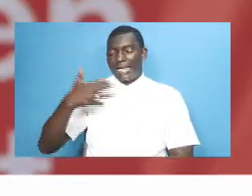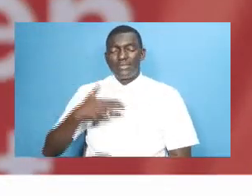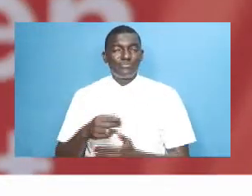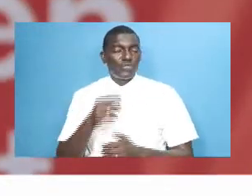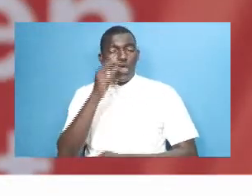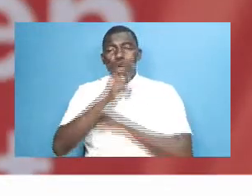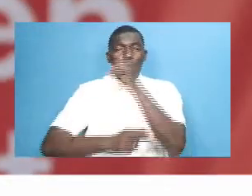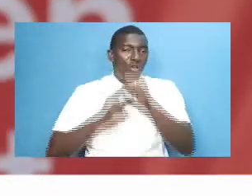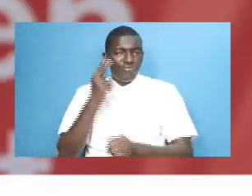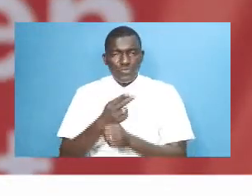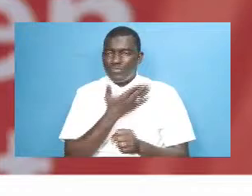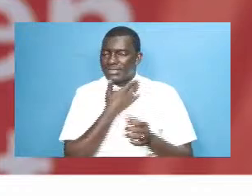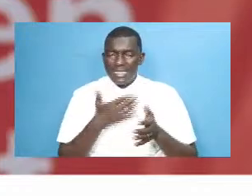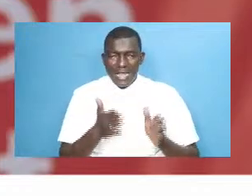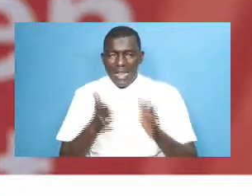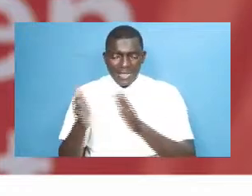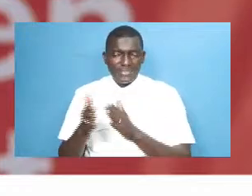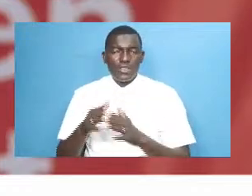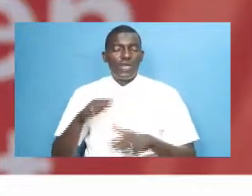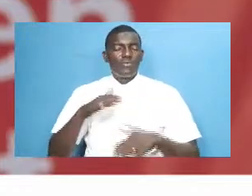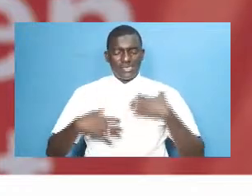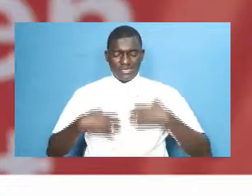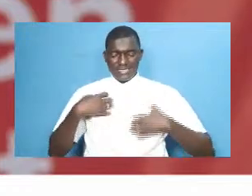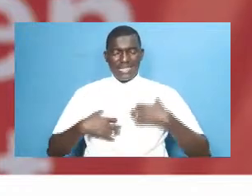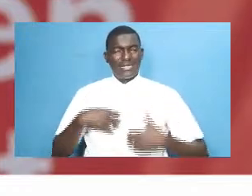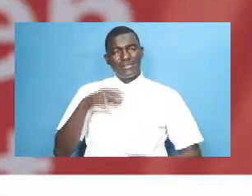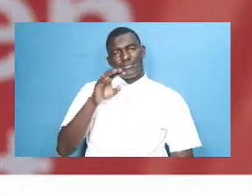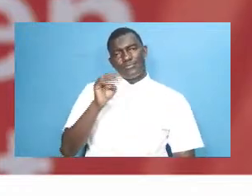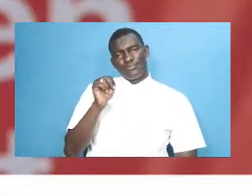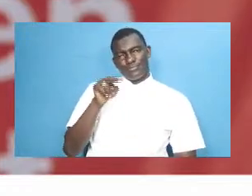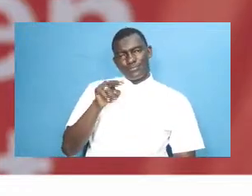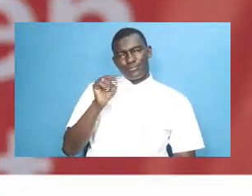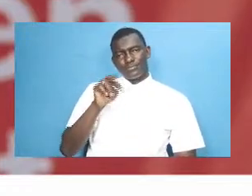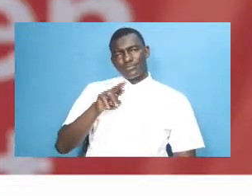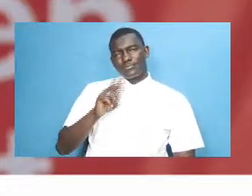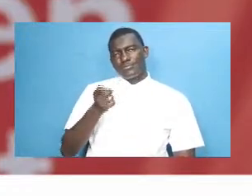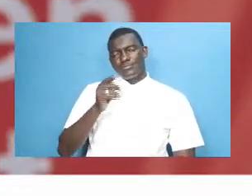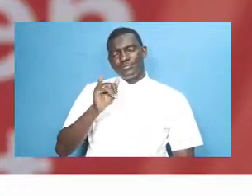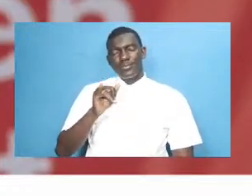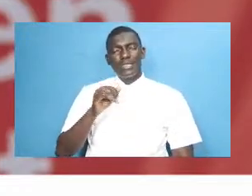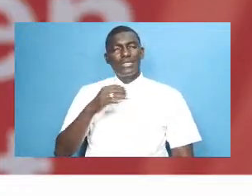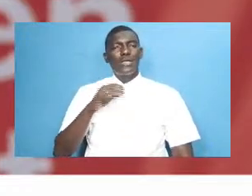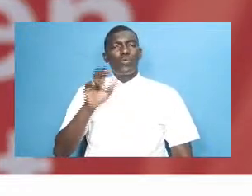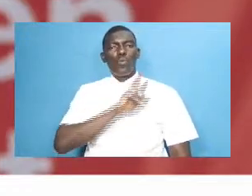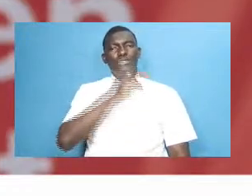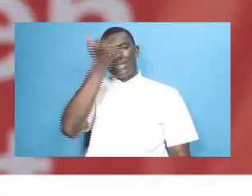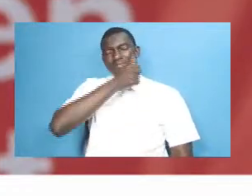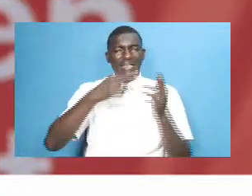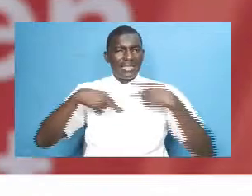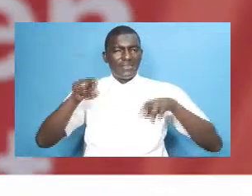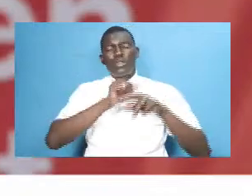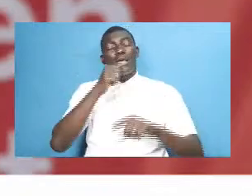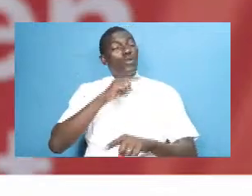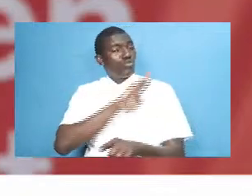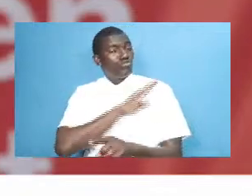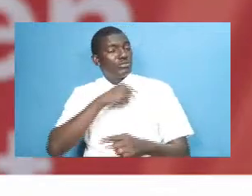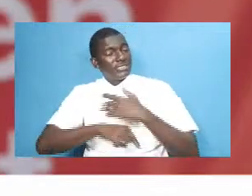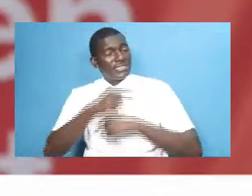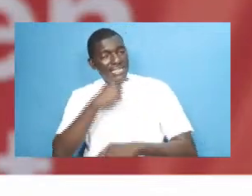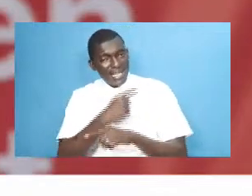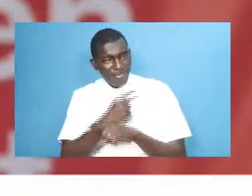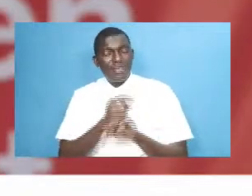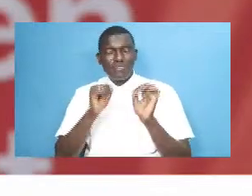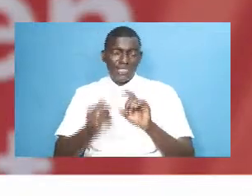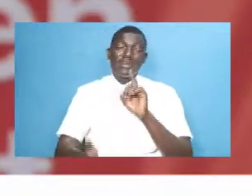universal access to energy in the ECOWAS region and the Gambia as well is